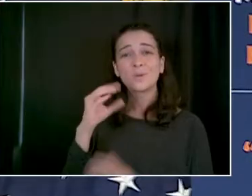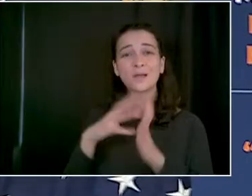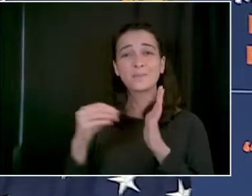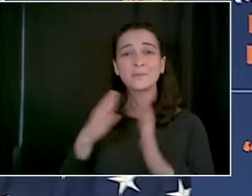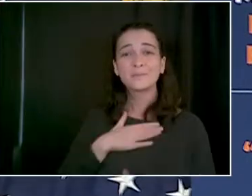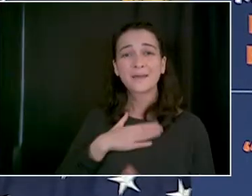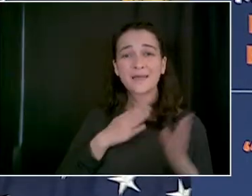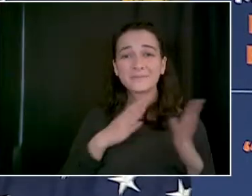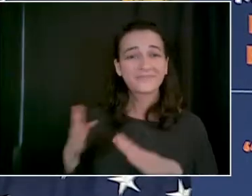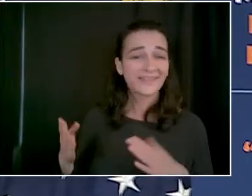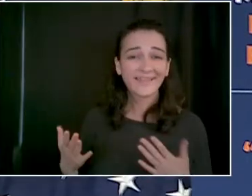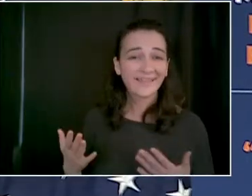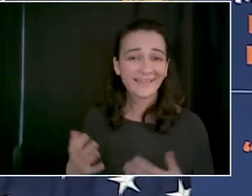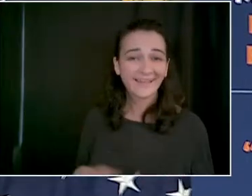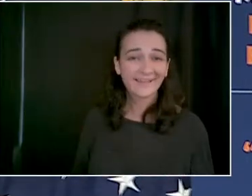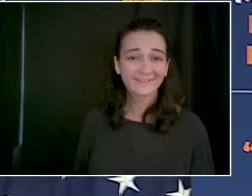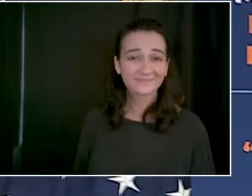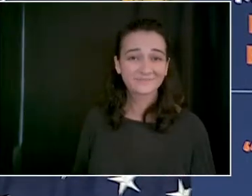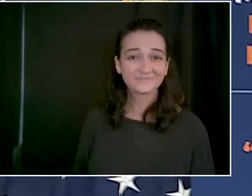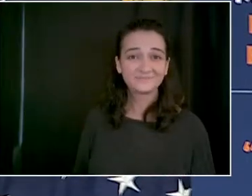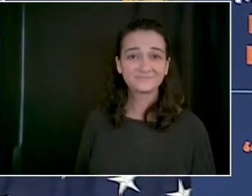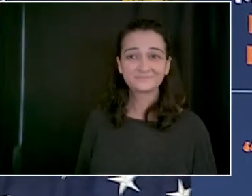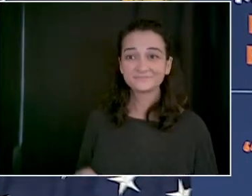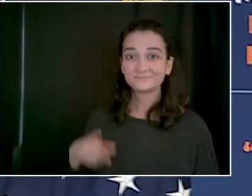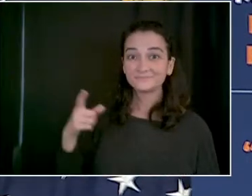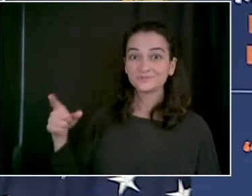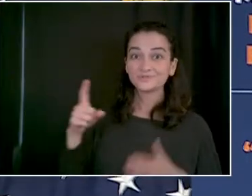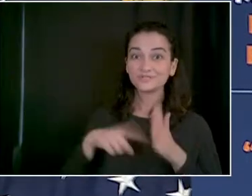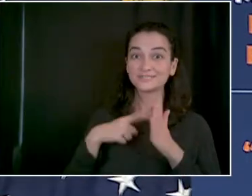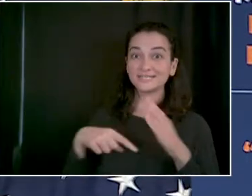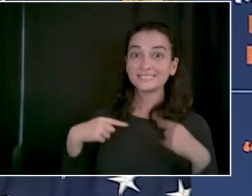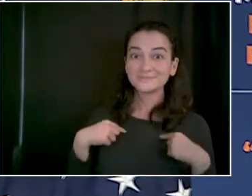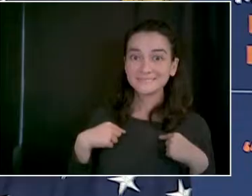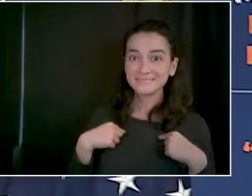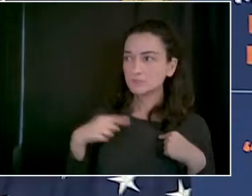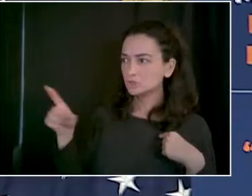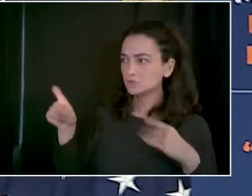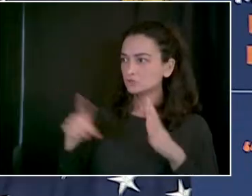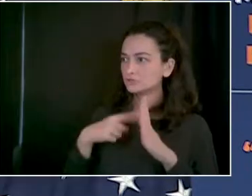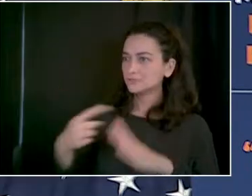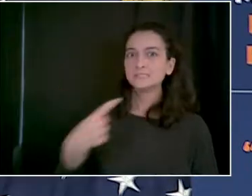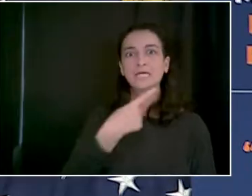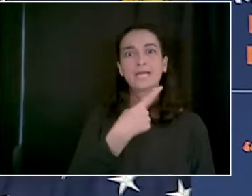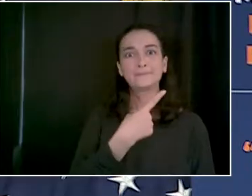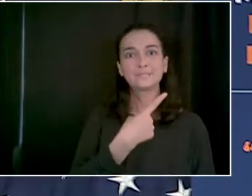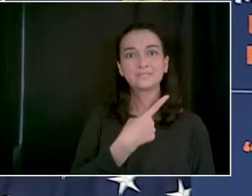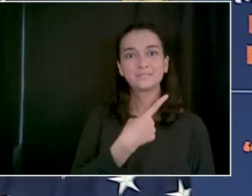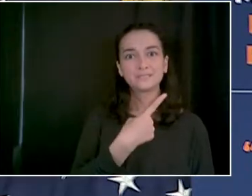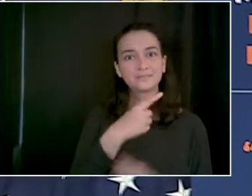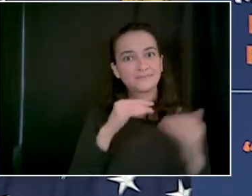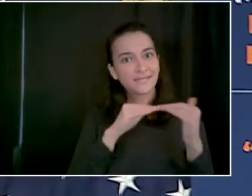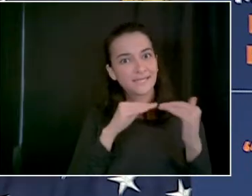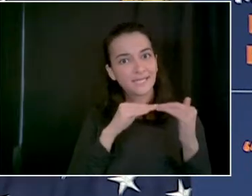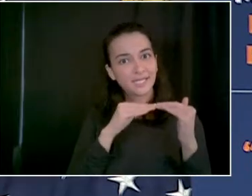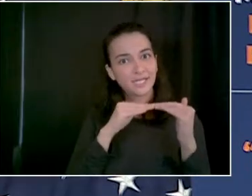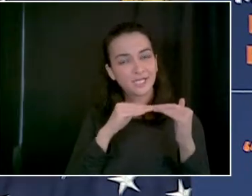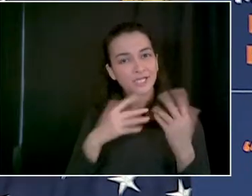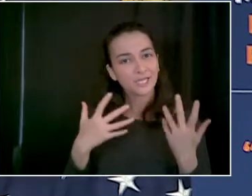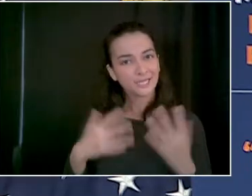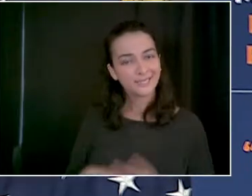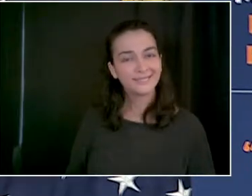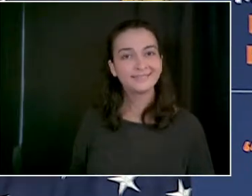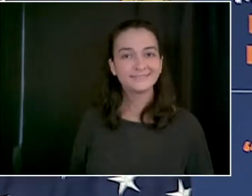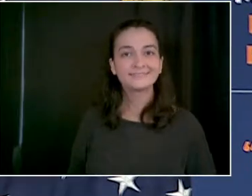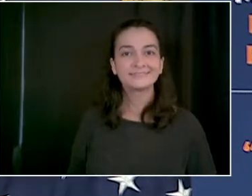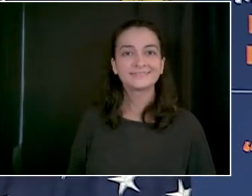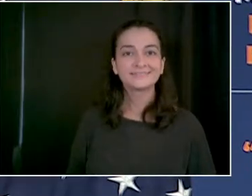critical of him now that he's duplicating what I'm doing. You know, he follows my housing plans. He